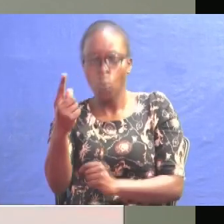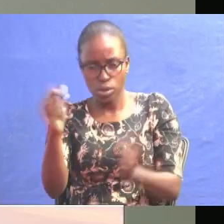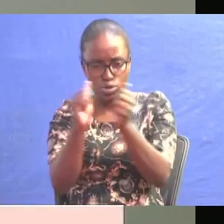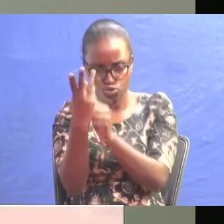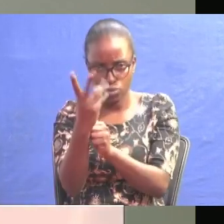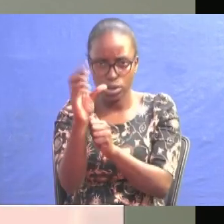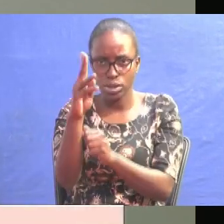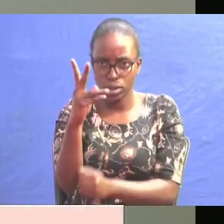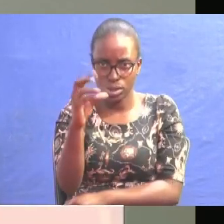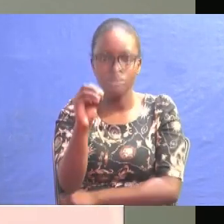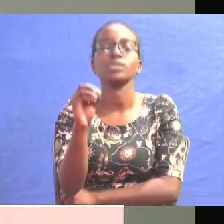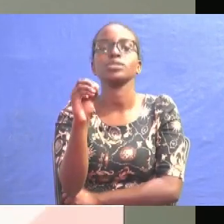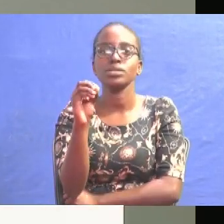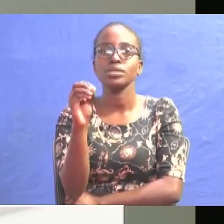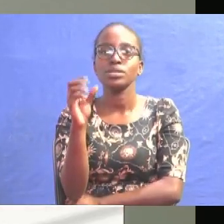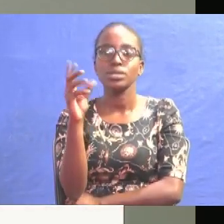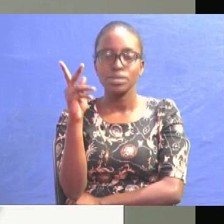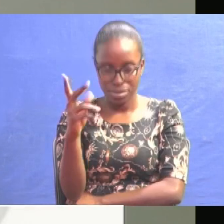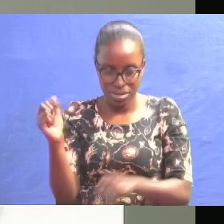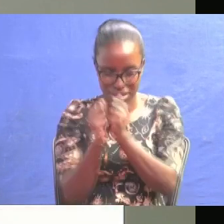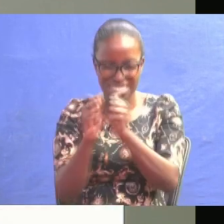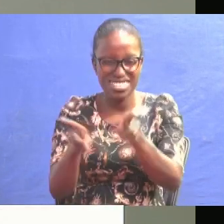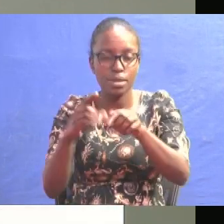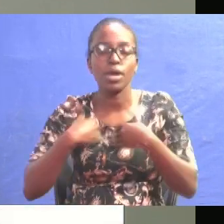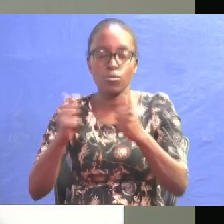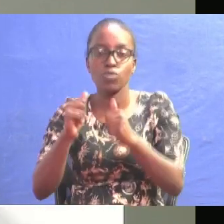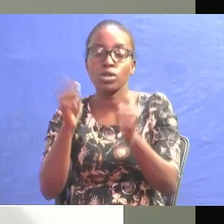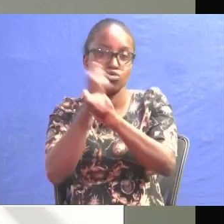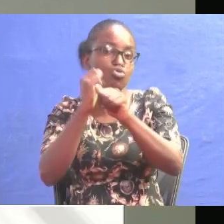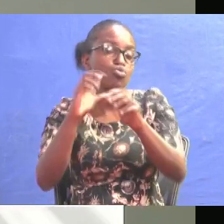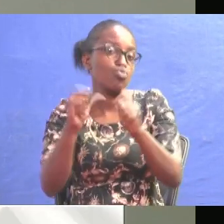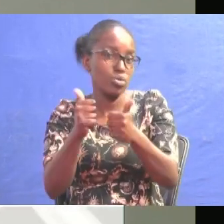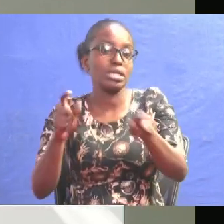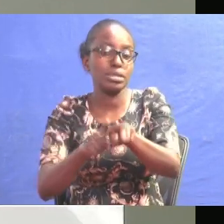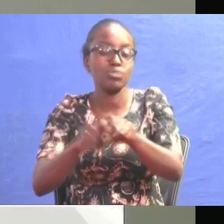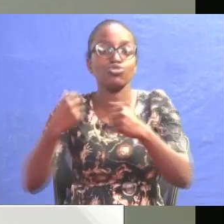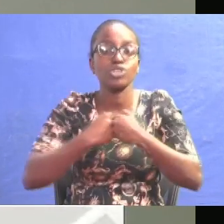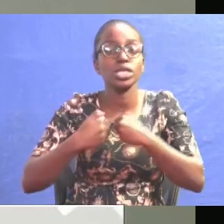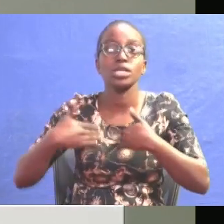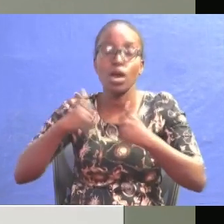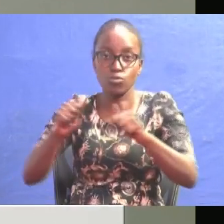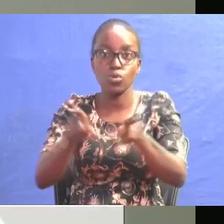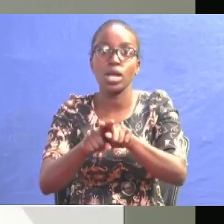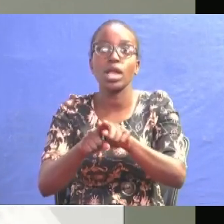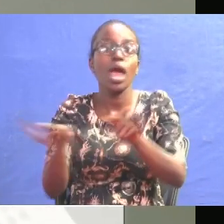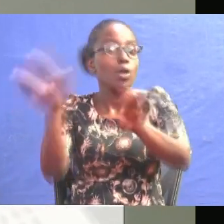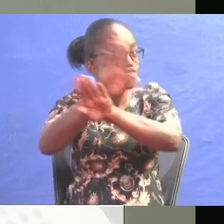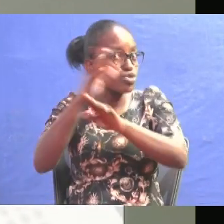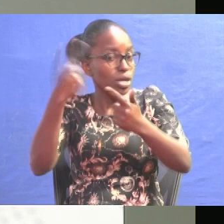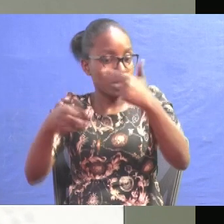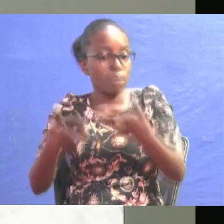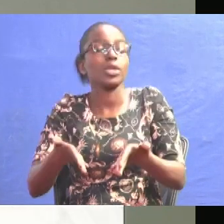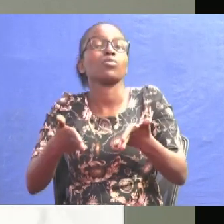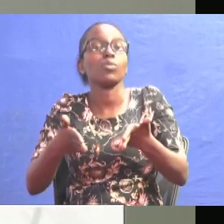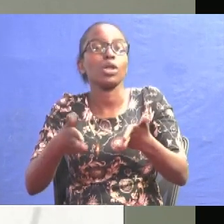will definitely say we are doing well, though we still have some challenges, and that is coming like there is no road that